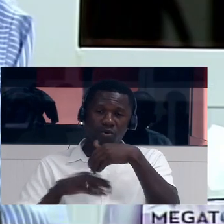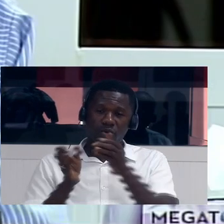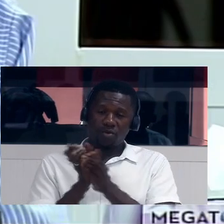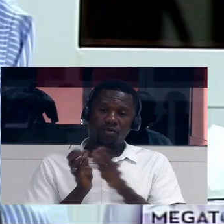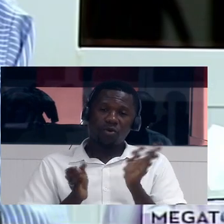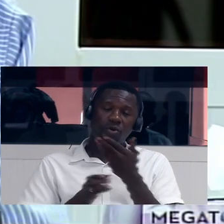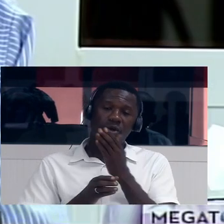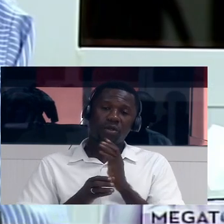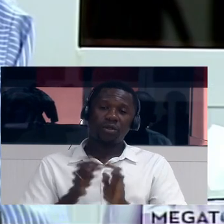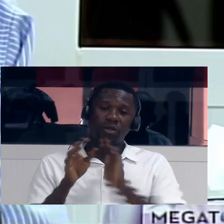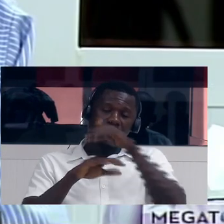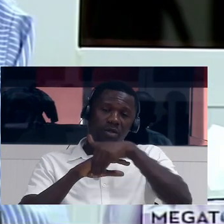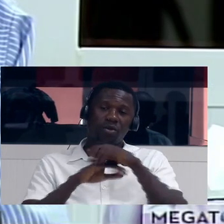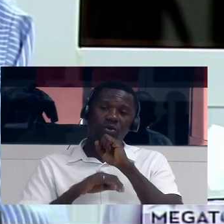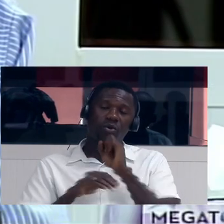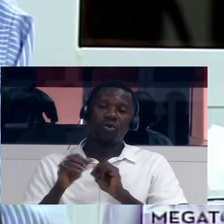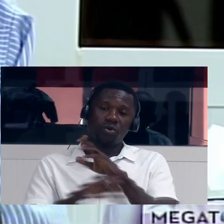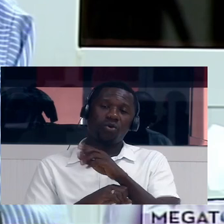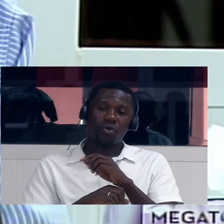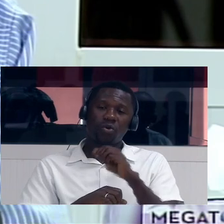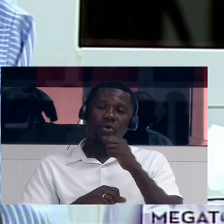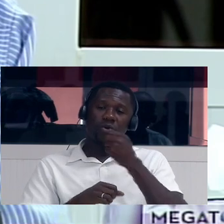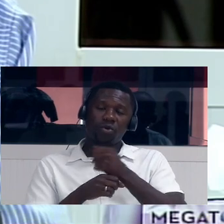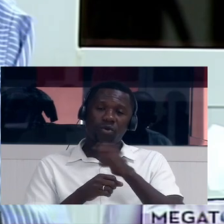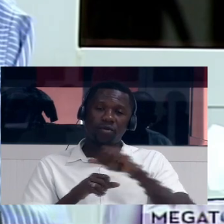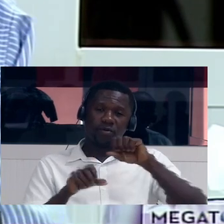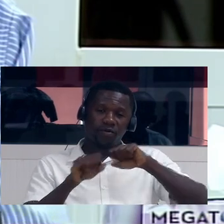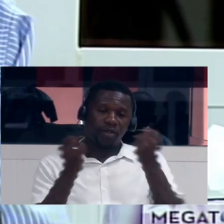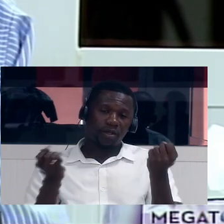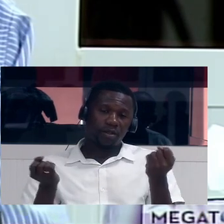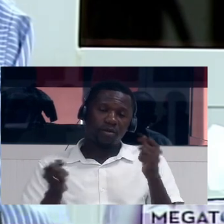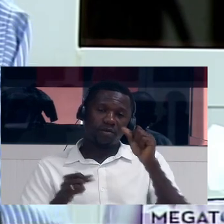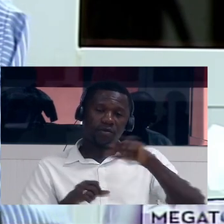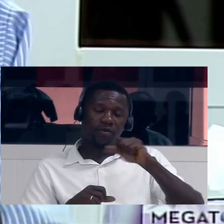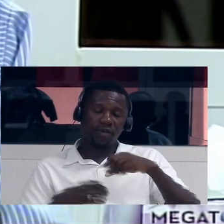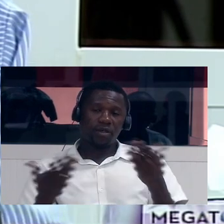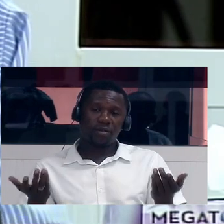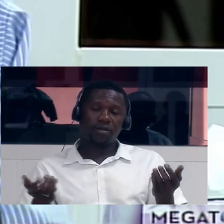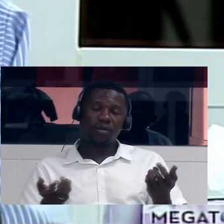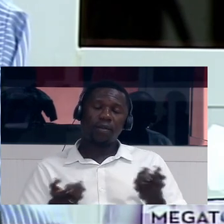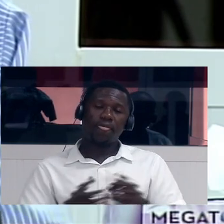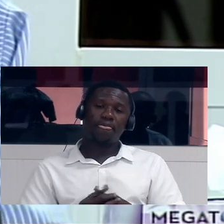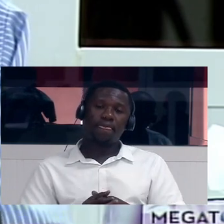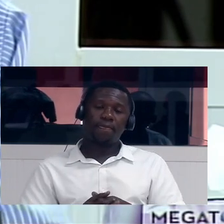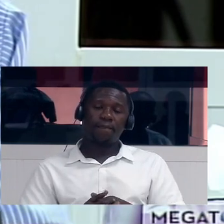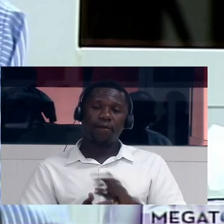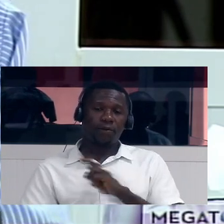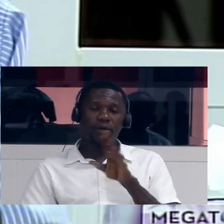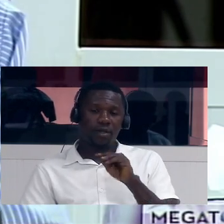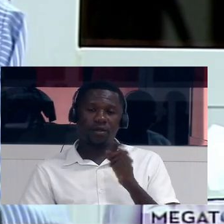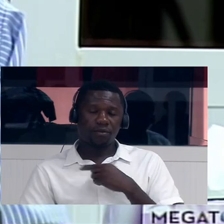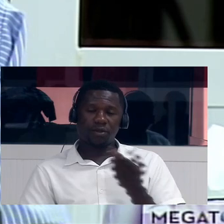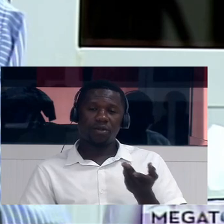going contrary to your orders or for committing violence. No, that I could not have done because there was no instruction